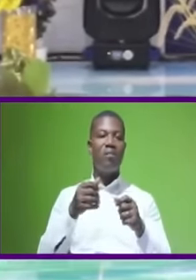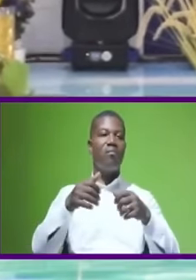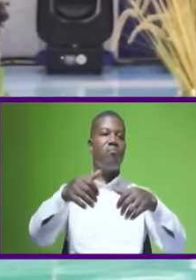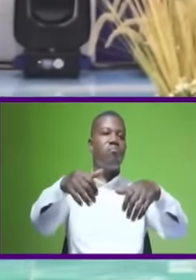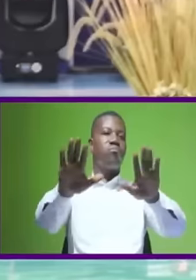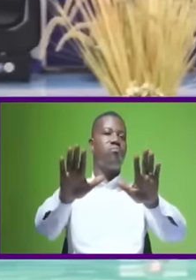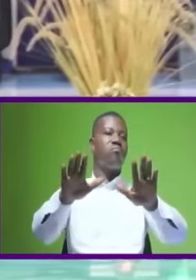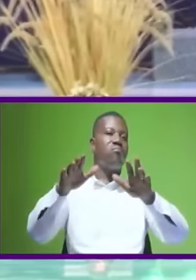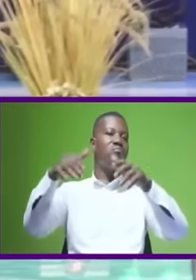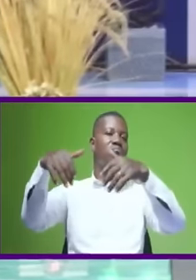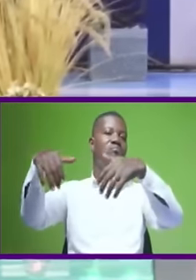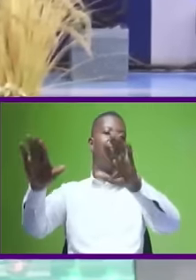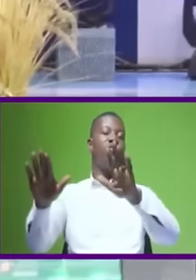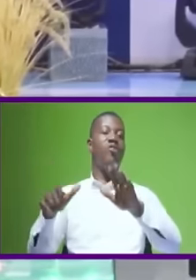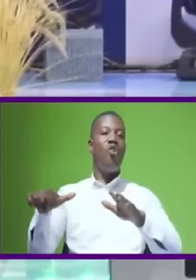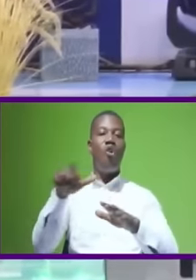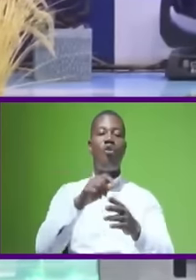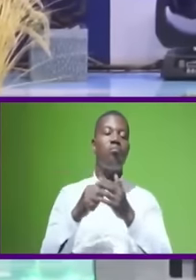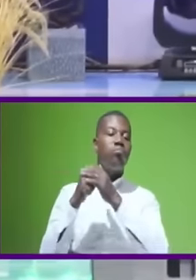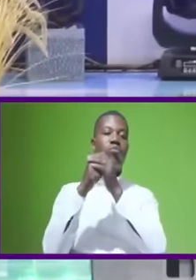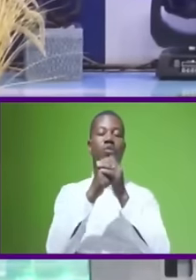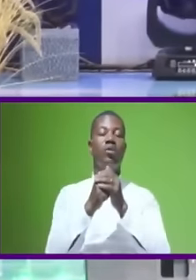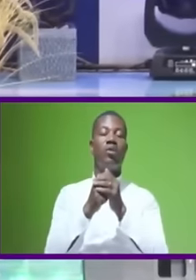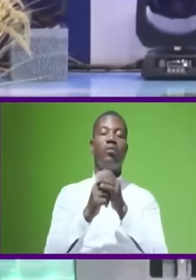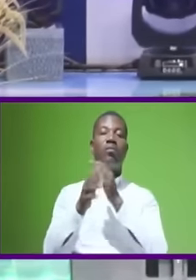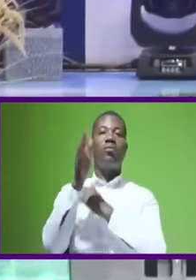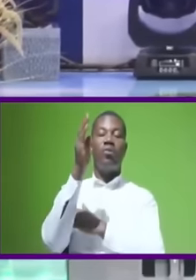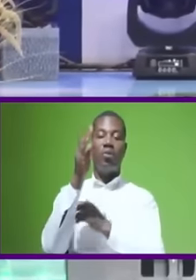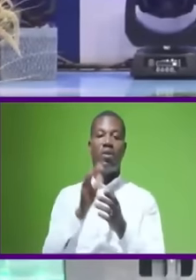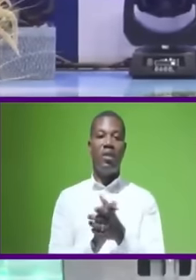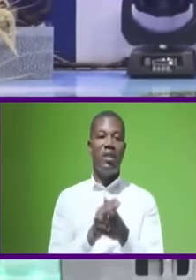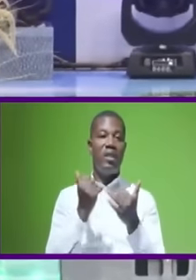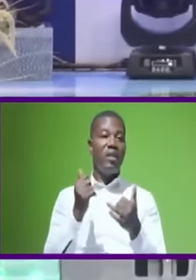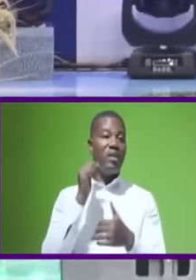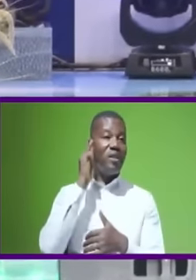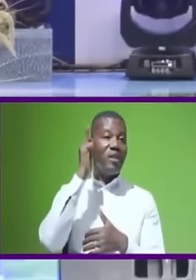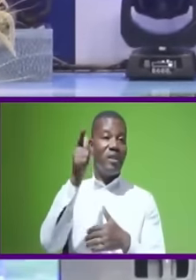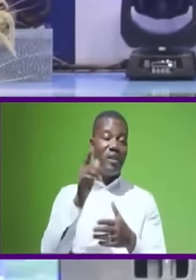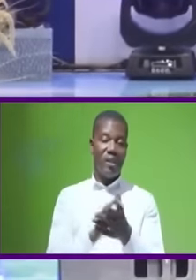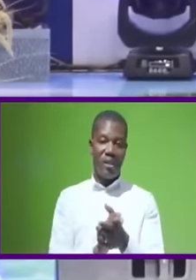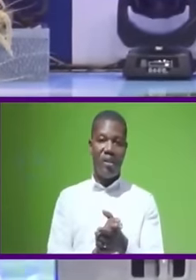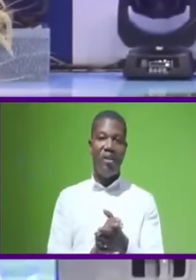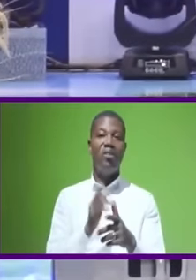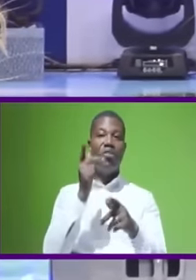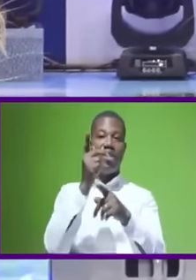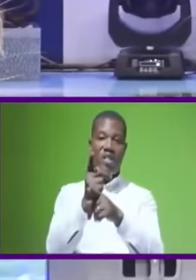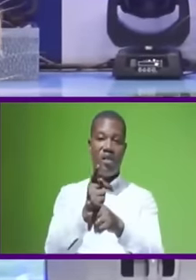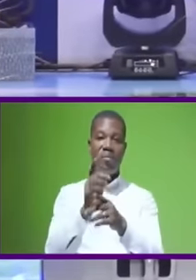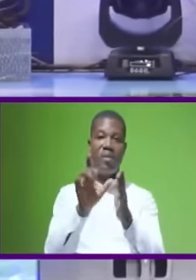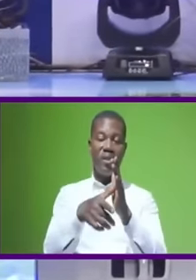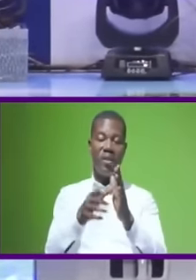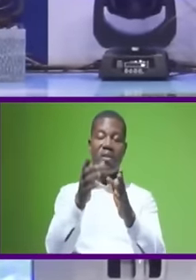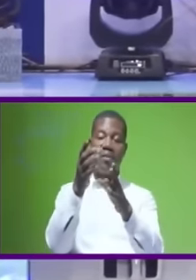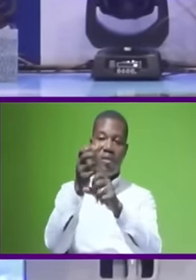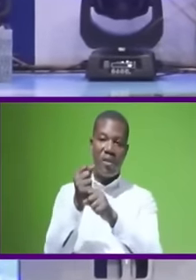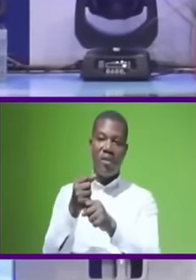ne yenyina yansum nyame afedi abi akya wafa wasan so beje me so